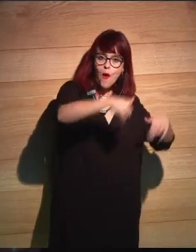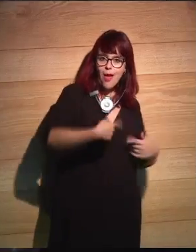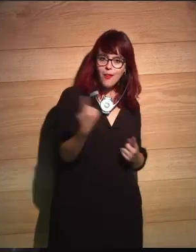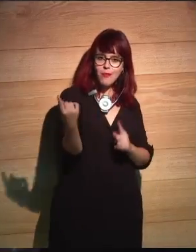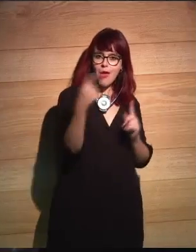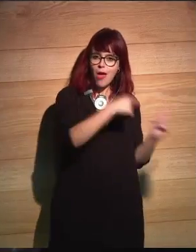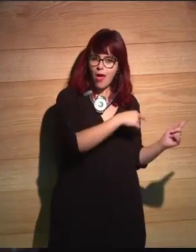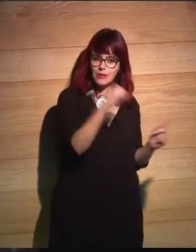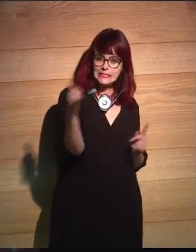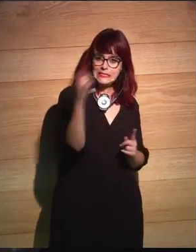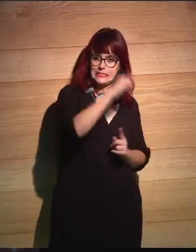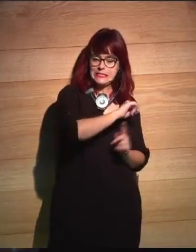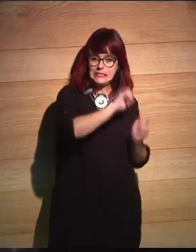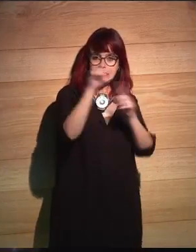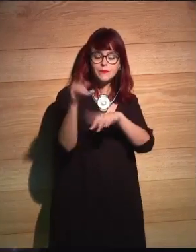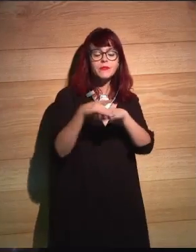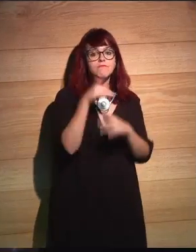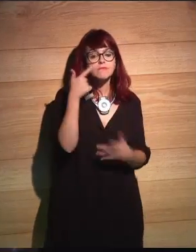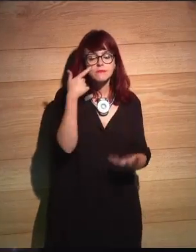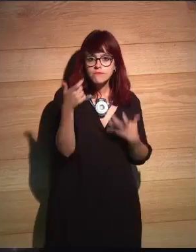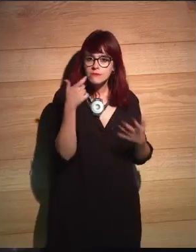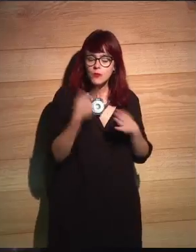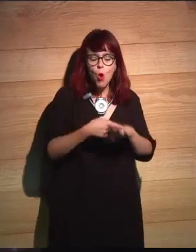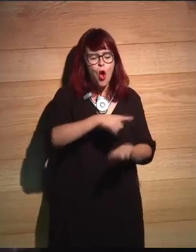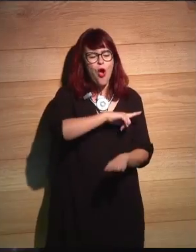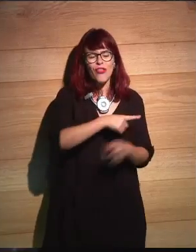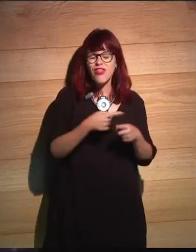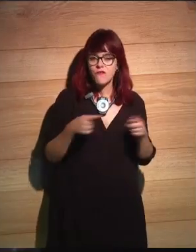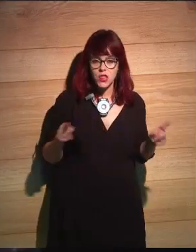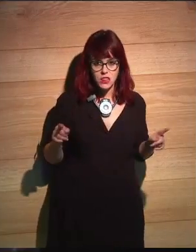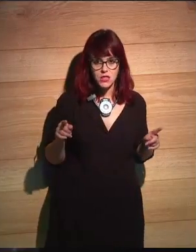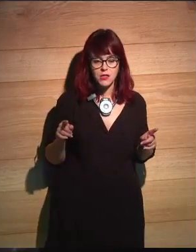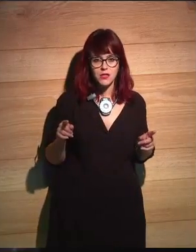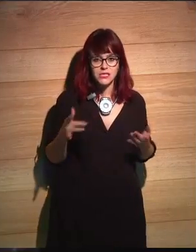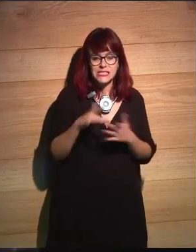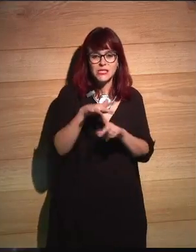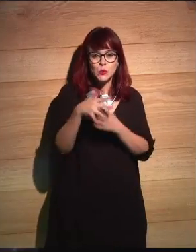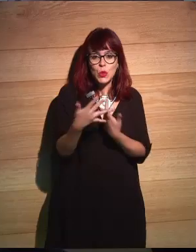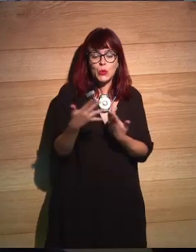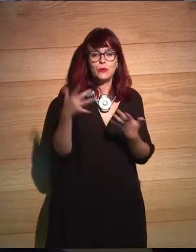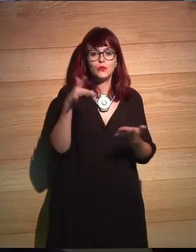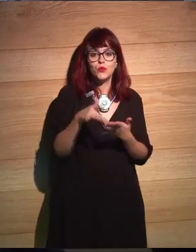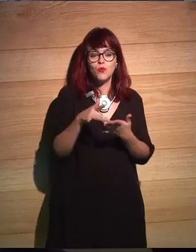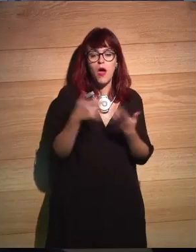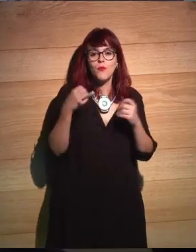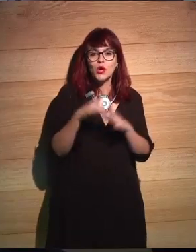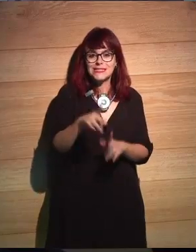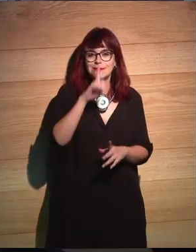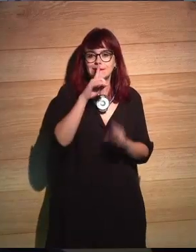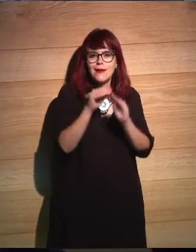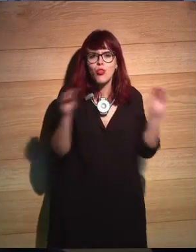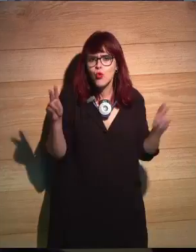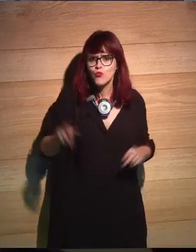it's enormously different because it's never quiet, it's people everywhere, and